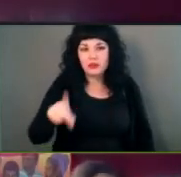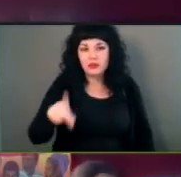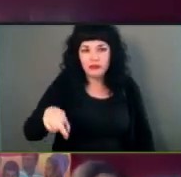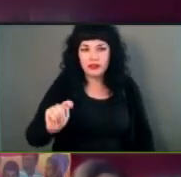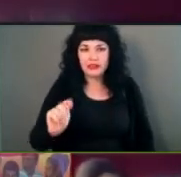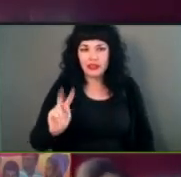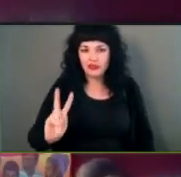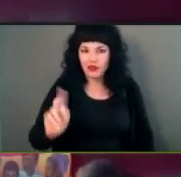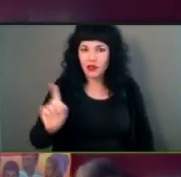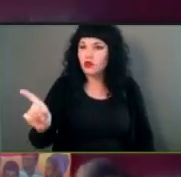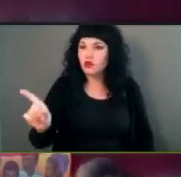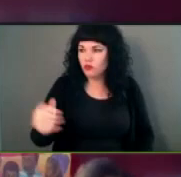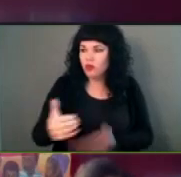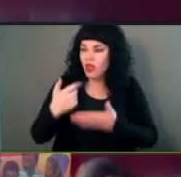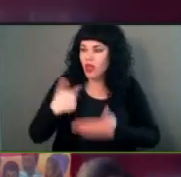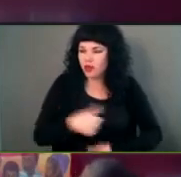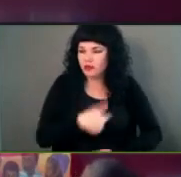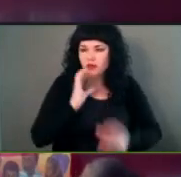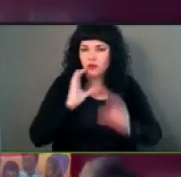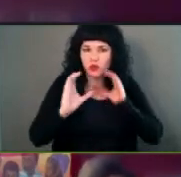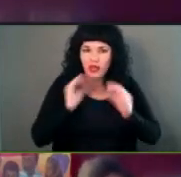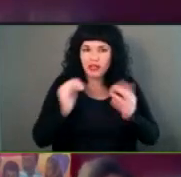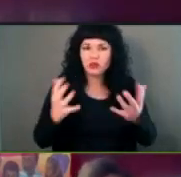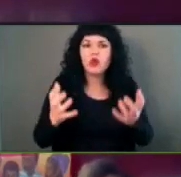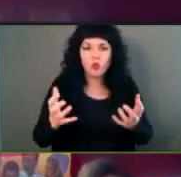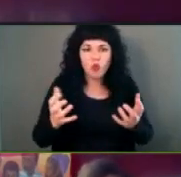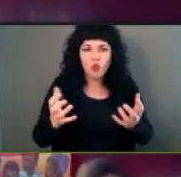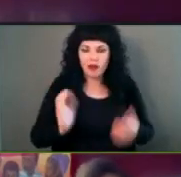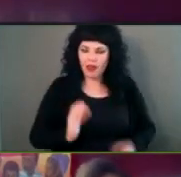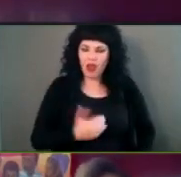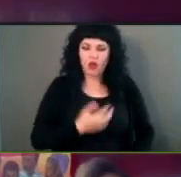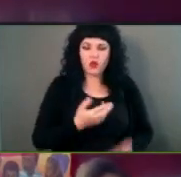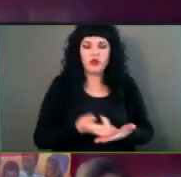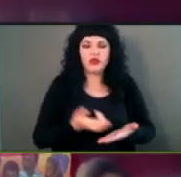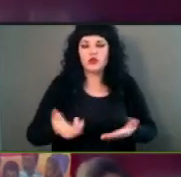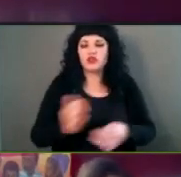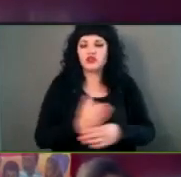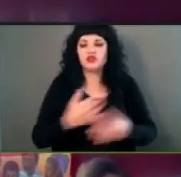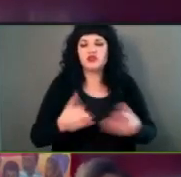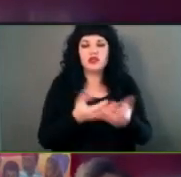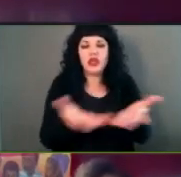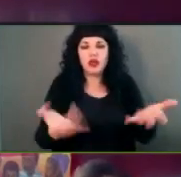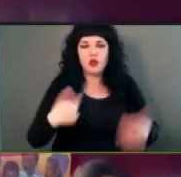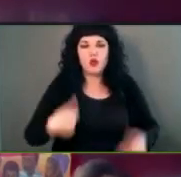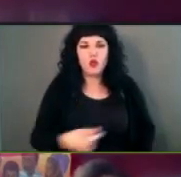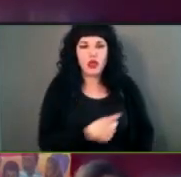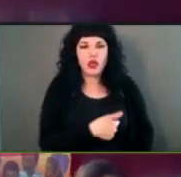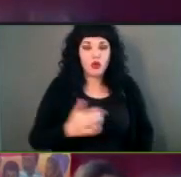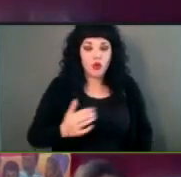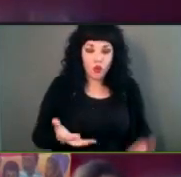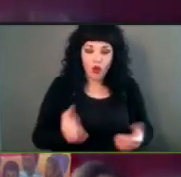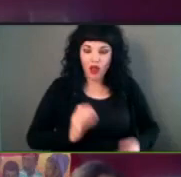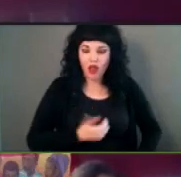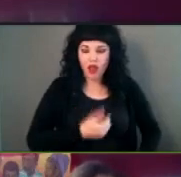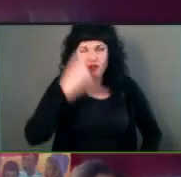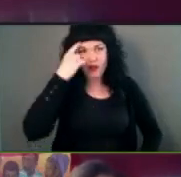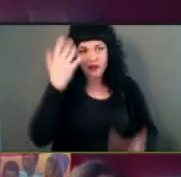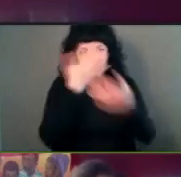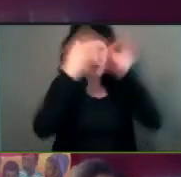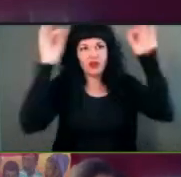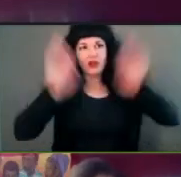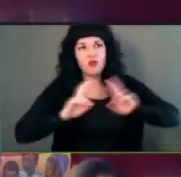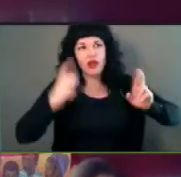So we want to share these resources so that we can free our mind for the battle that we're doing now and ahead. And speaking of